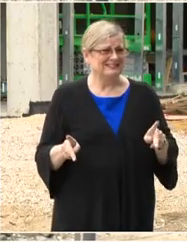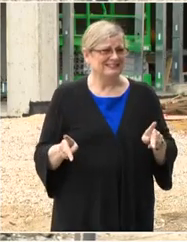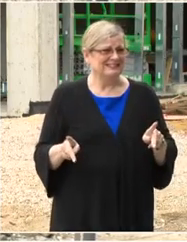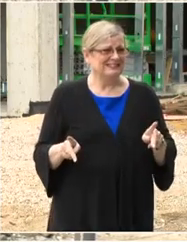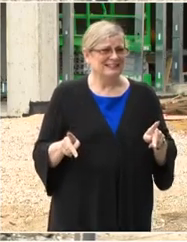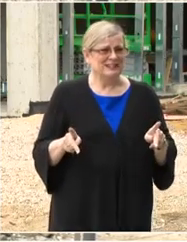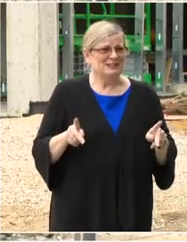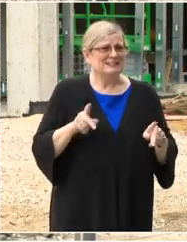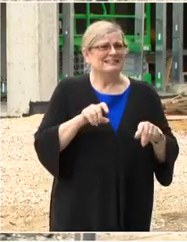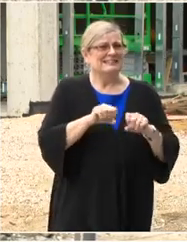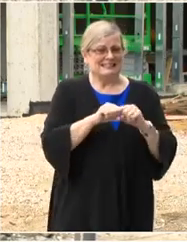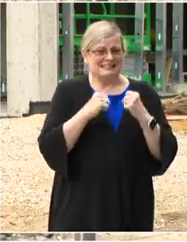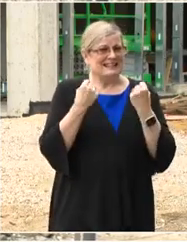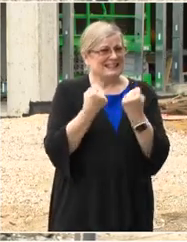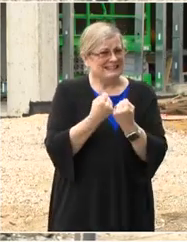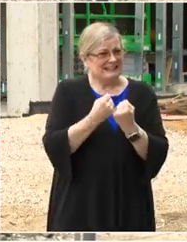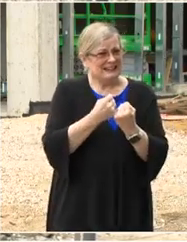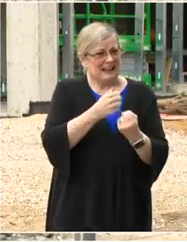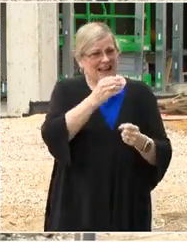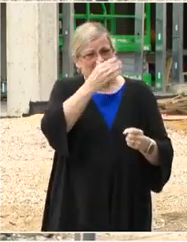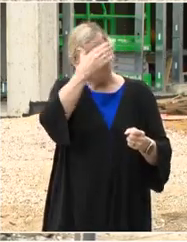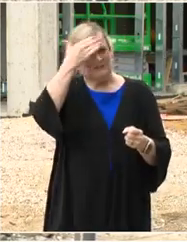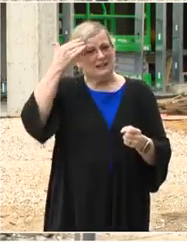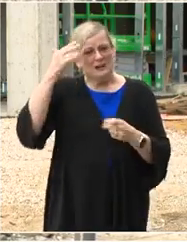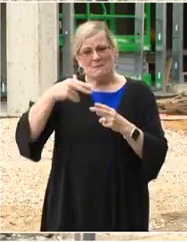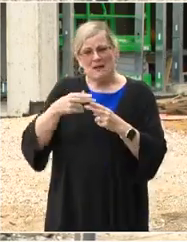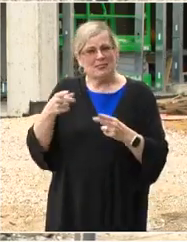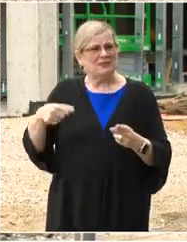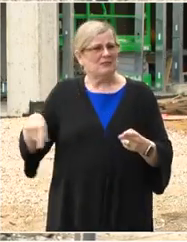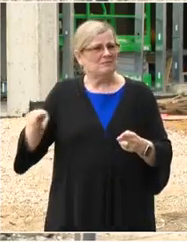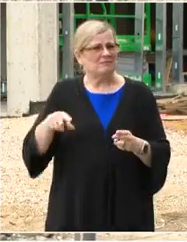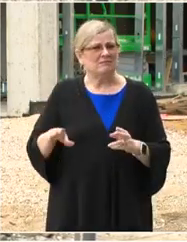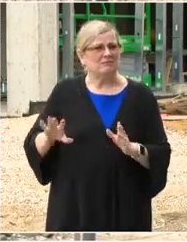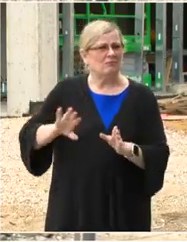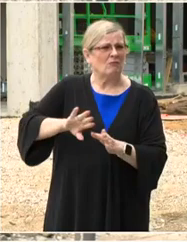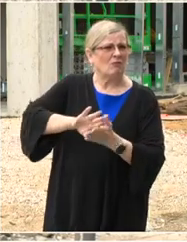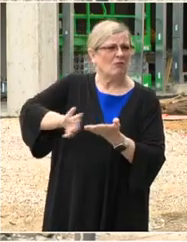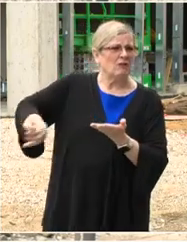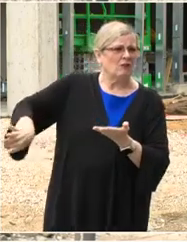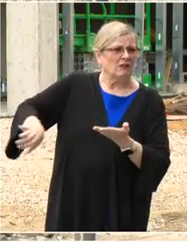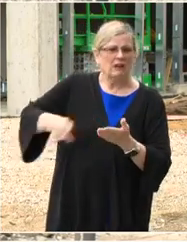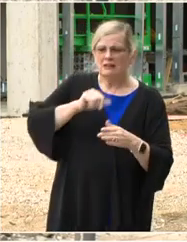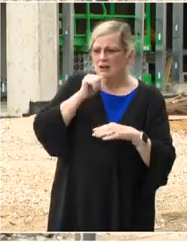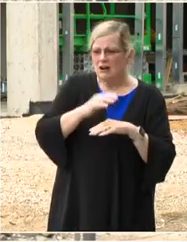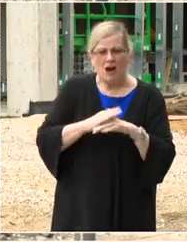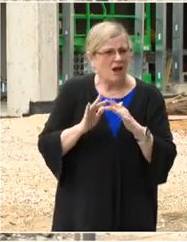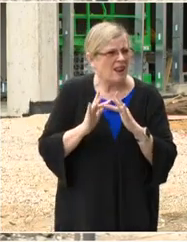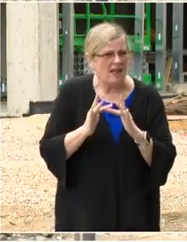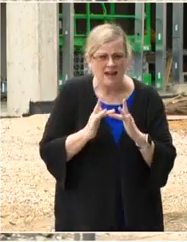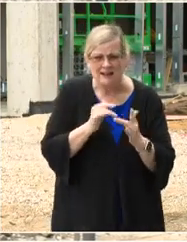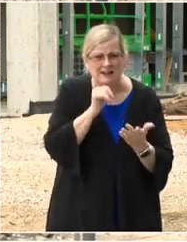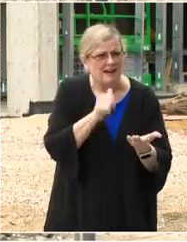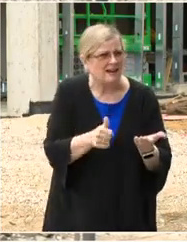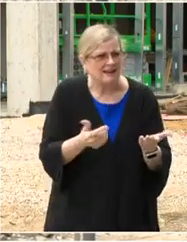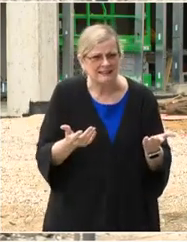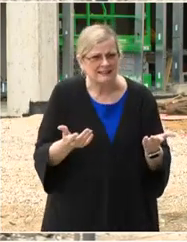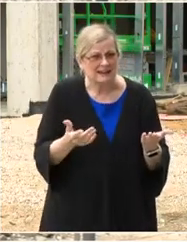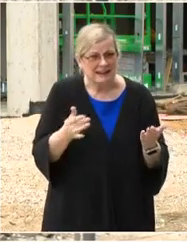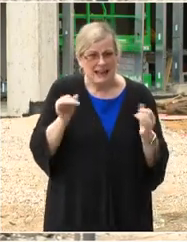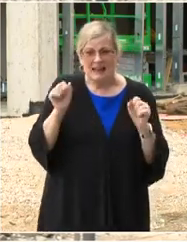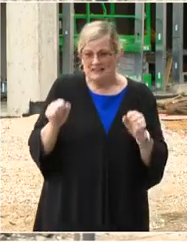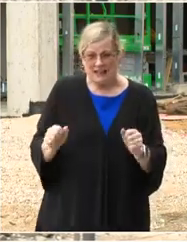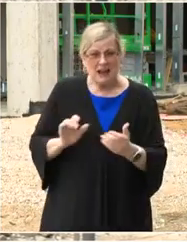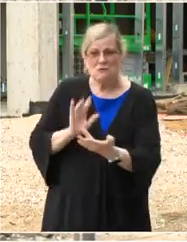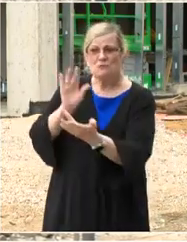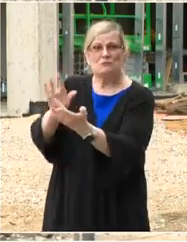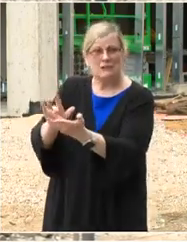forgotten. They're not thought about. They're not usually on the internet. You might reach them if you knock on the door, but they